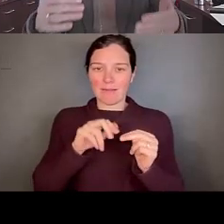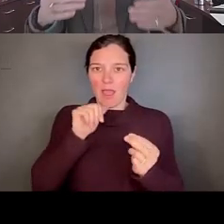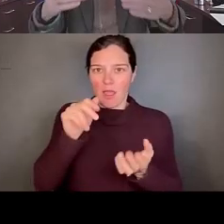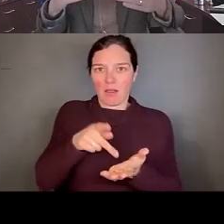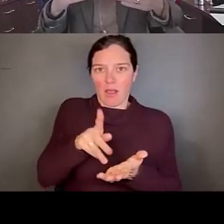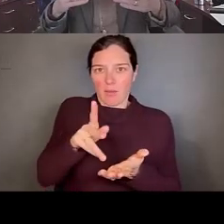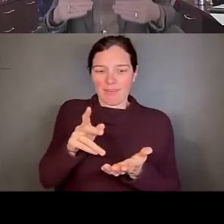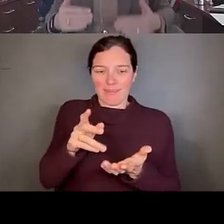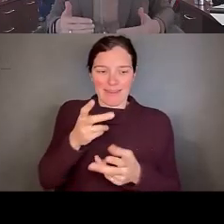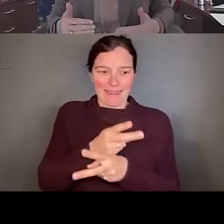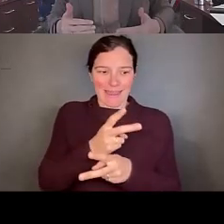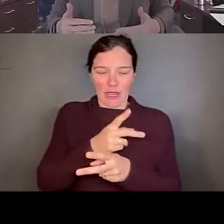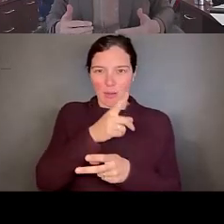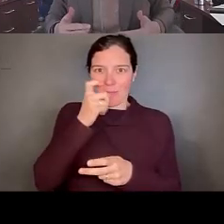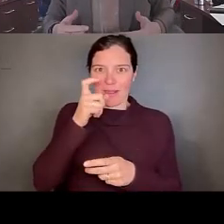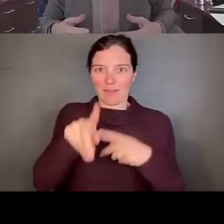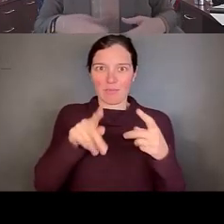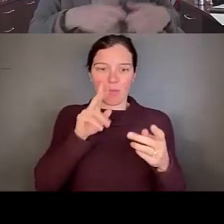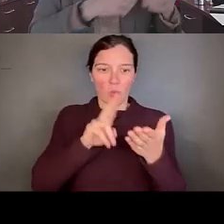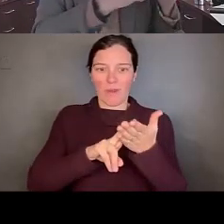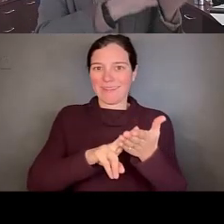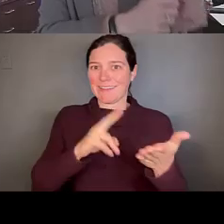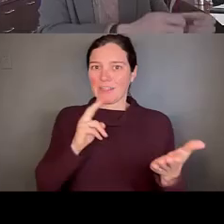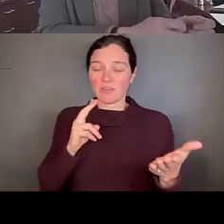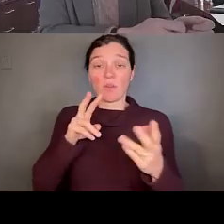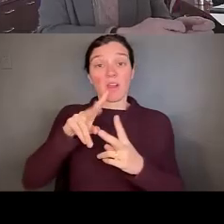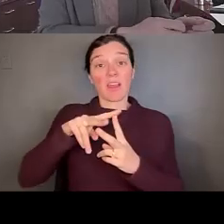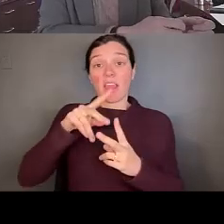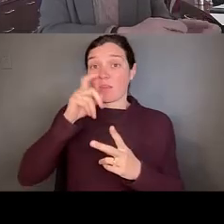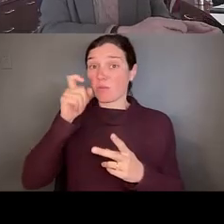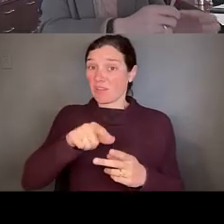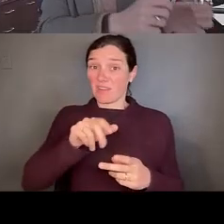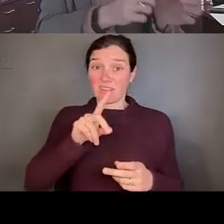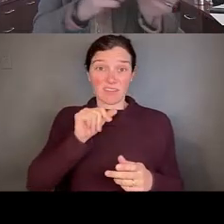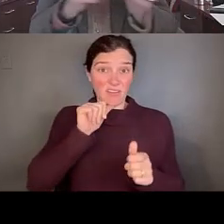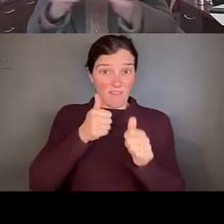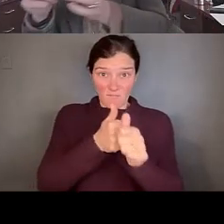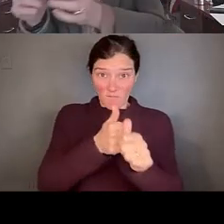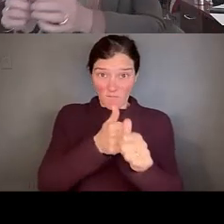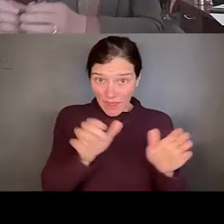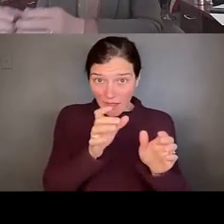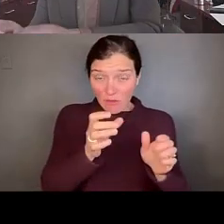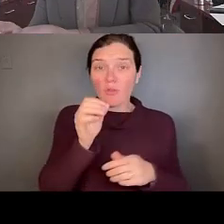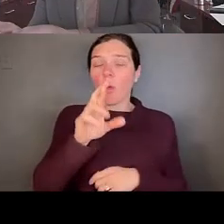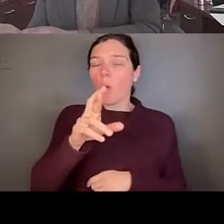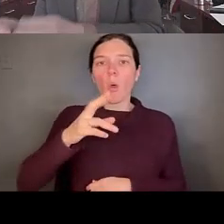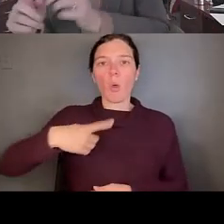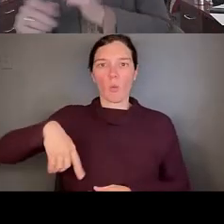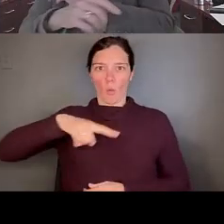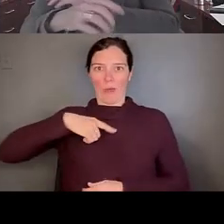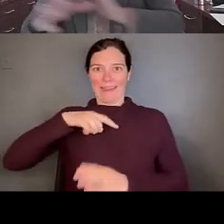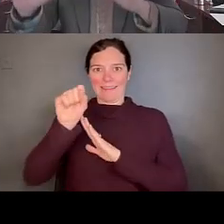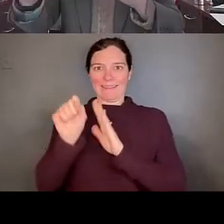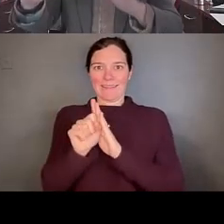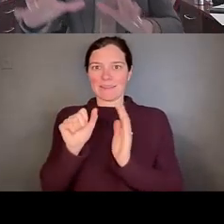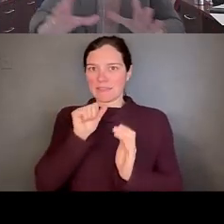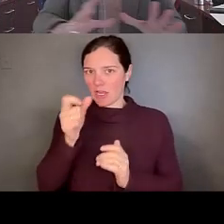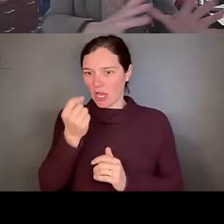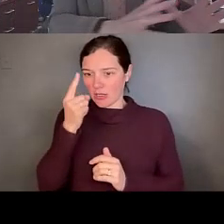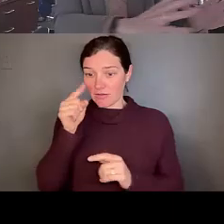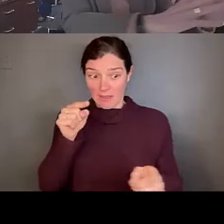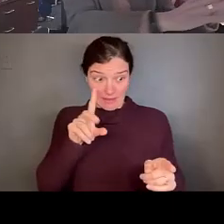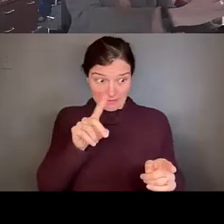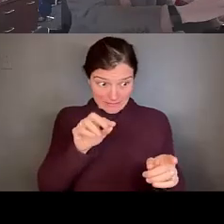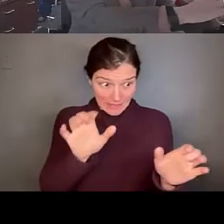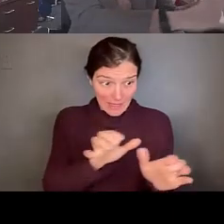uncompensated care as people are disenrolled, either because they didn't take the action or we didn't understand as a state that they took the action